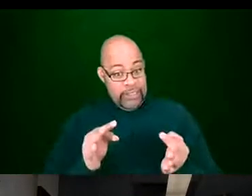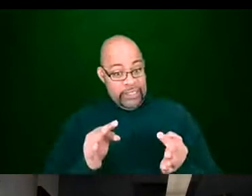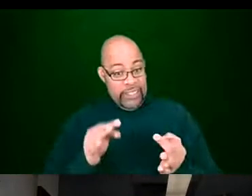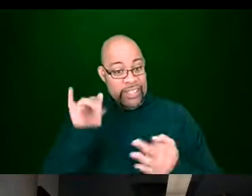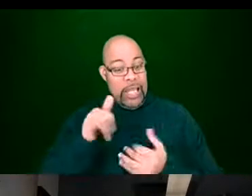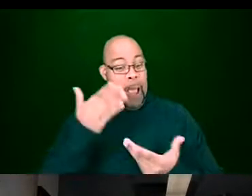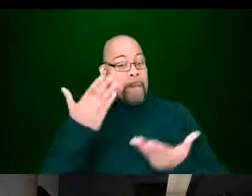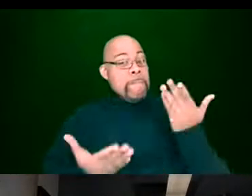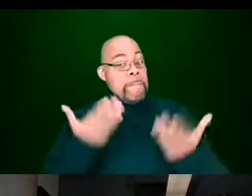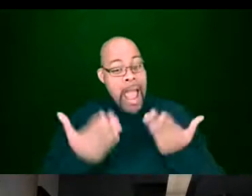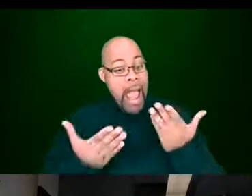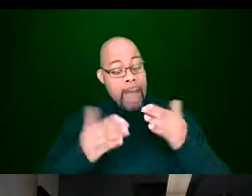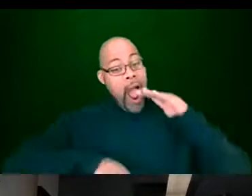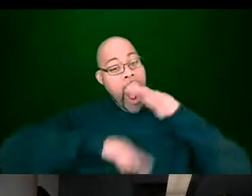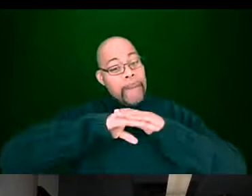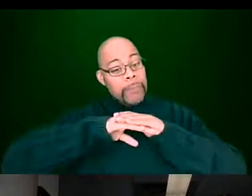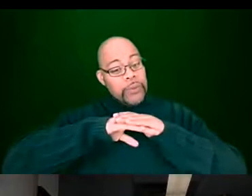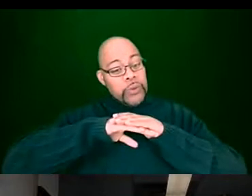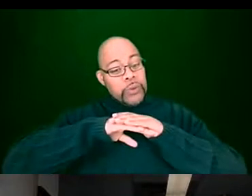that maybe up to